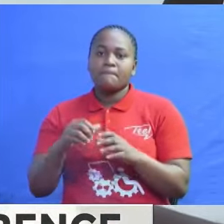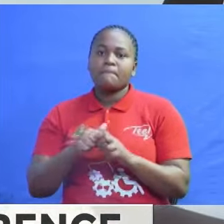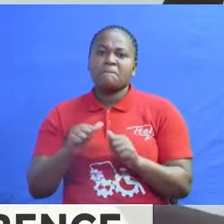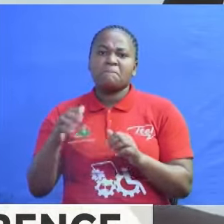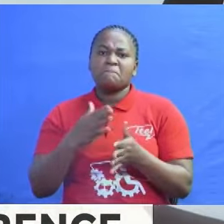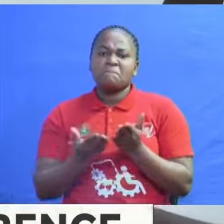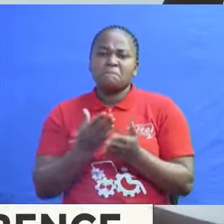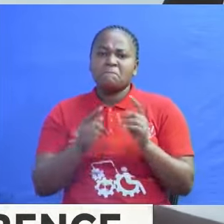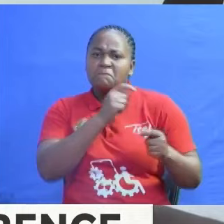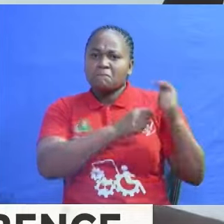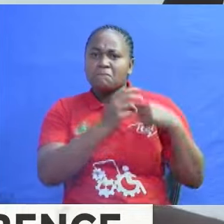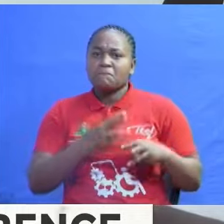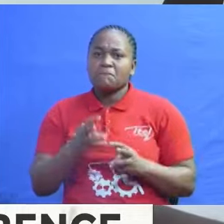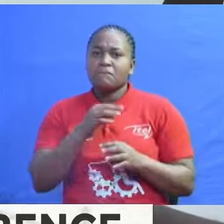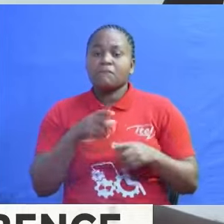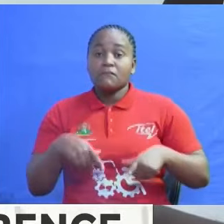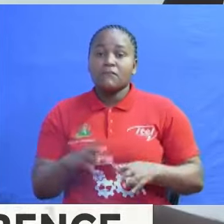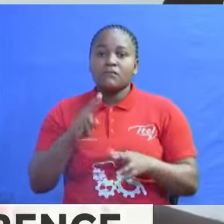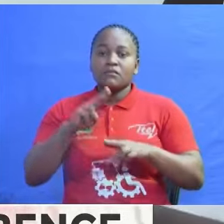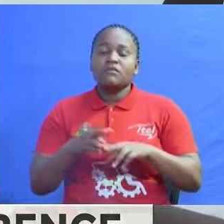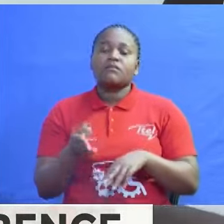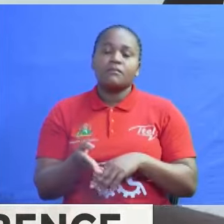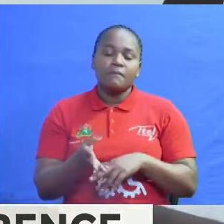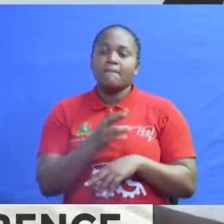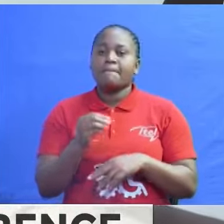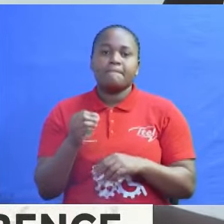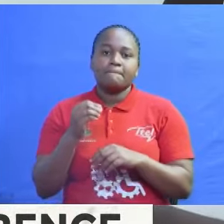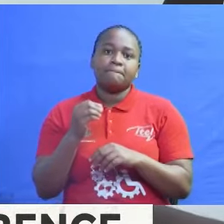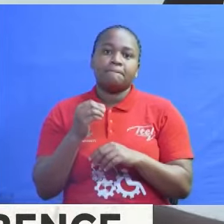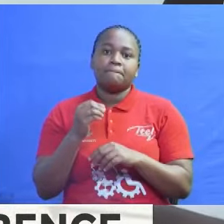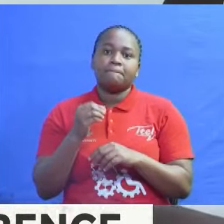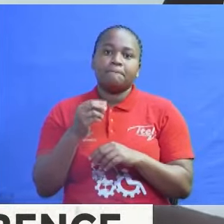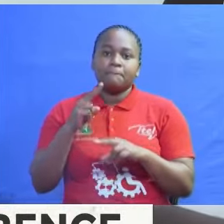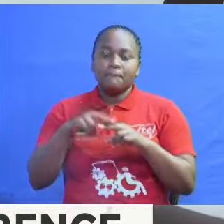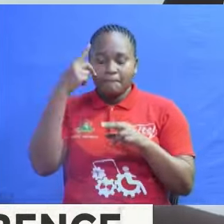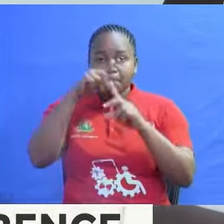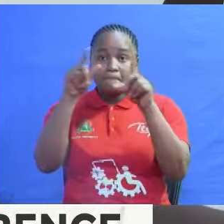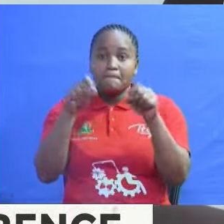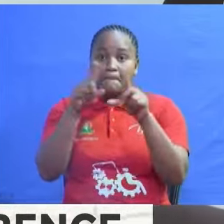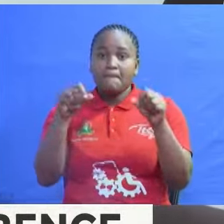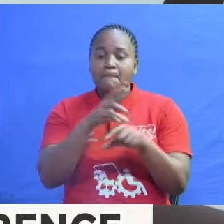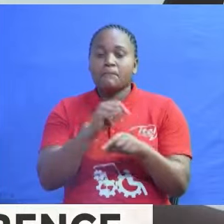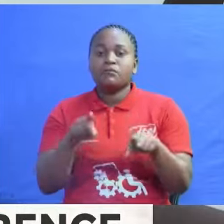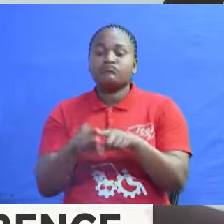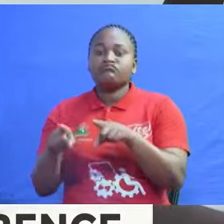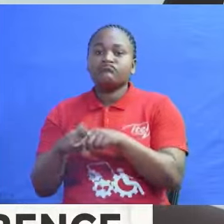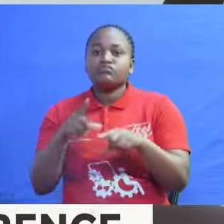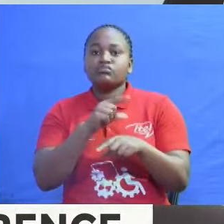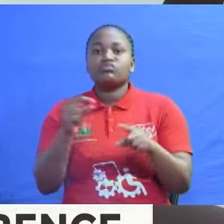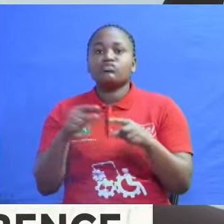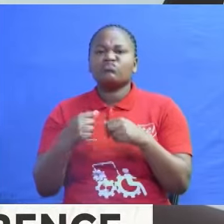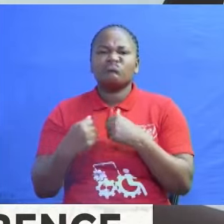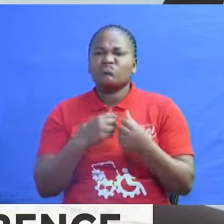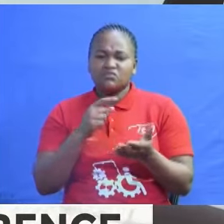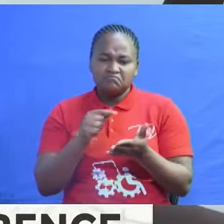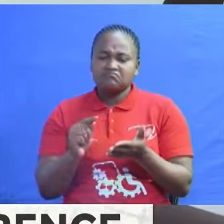the traditional way of letting them sit down and sit for exams, and then we are going to struggle